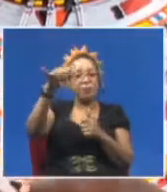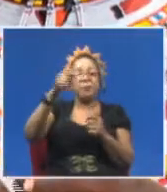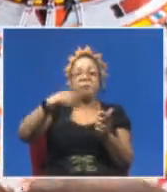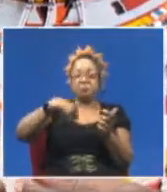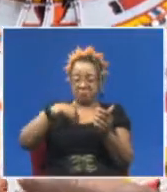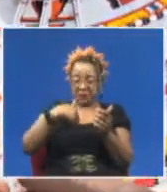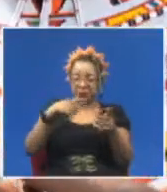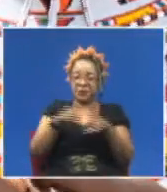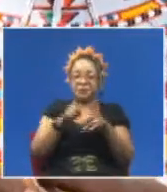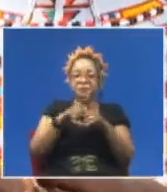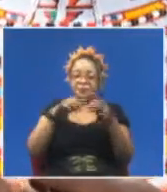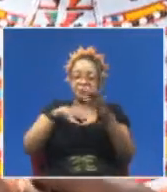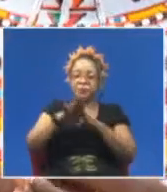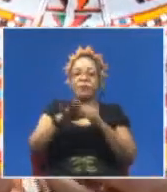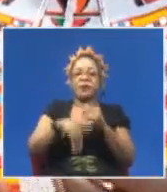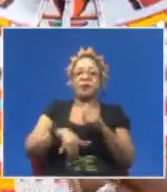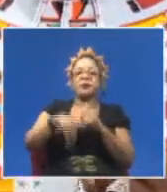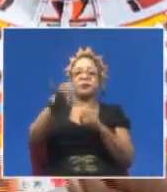mimi nimeingia tu.